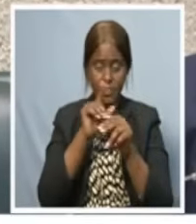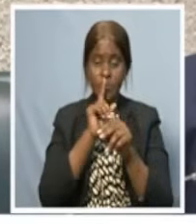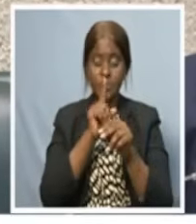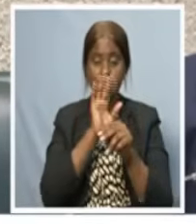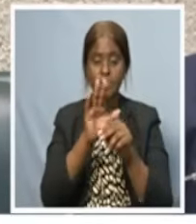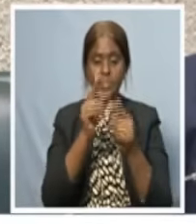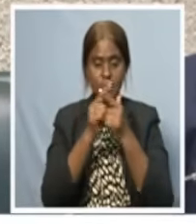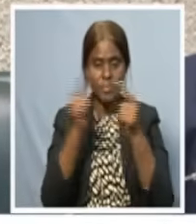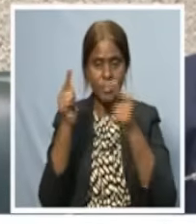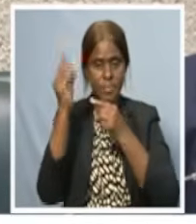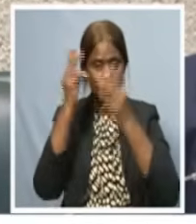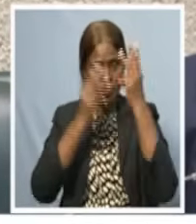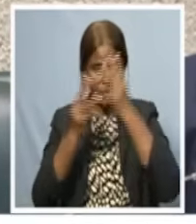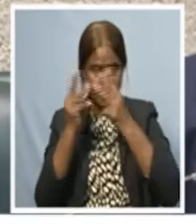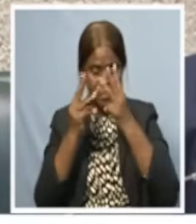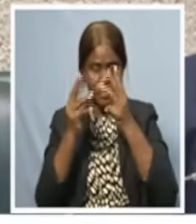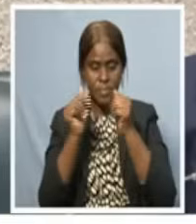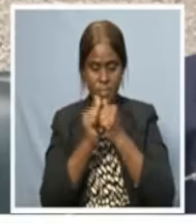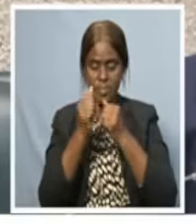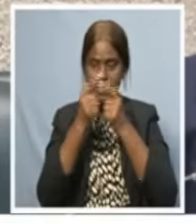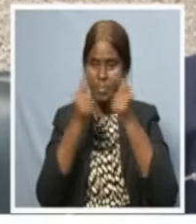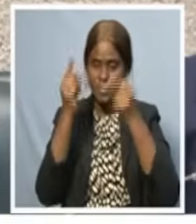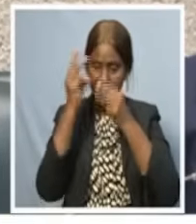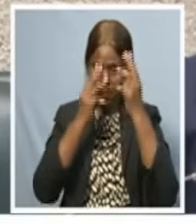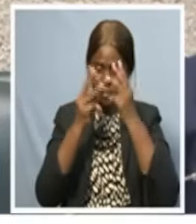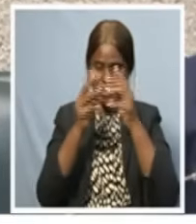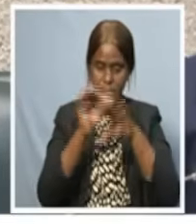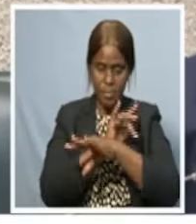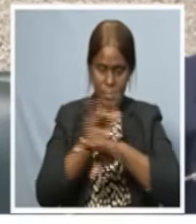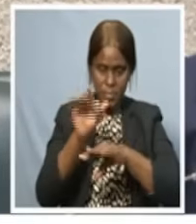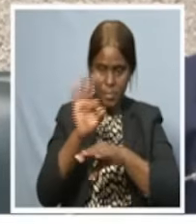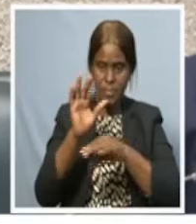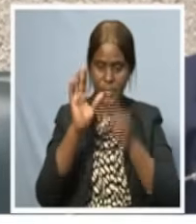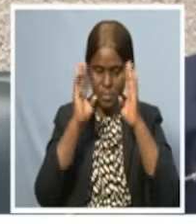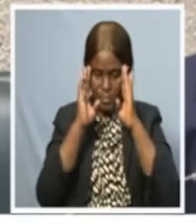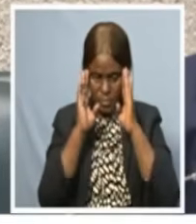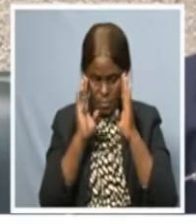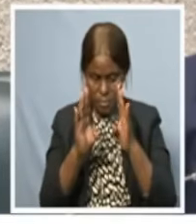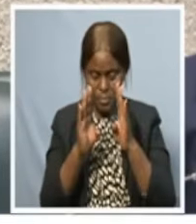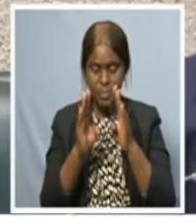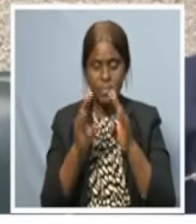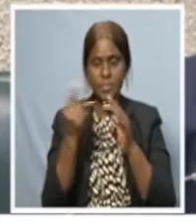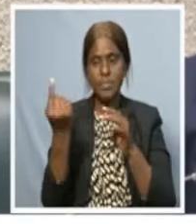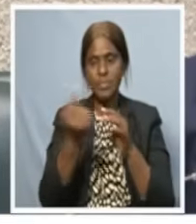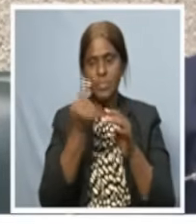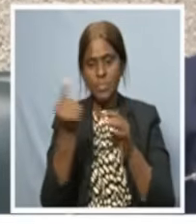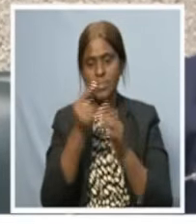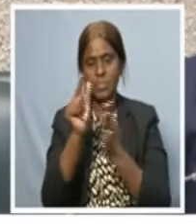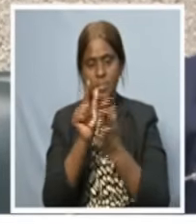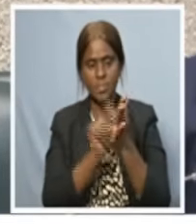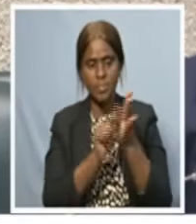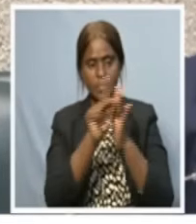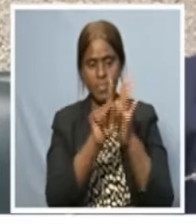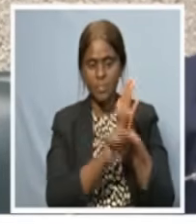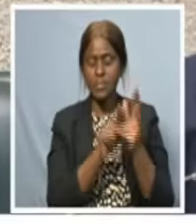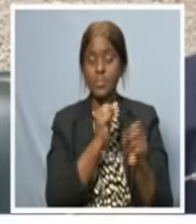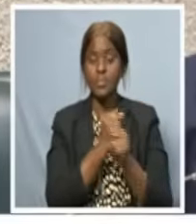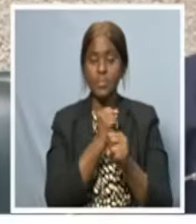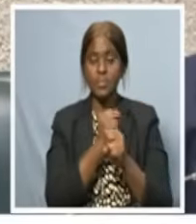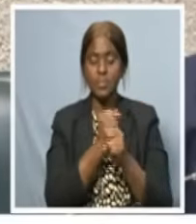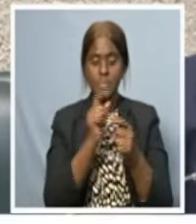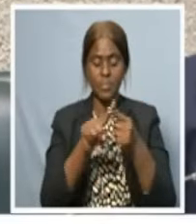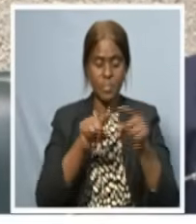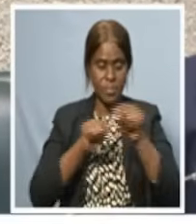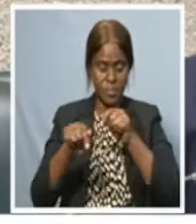that with great concern that the absence of a dedicated and standalone legal policy framework